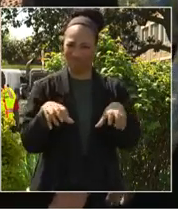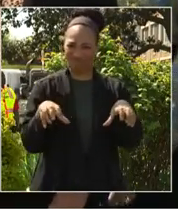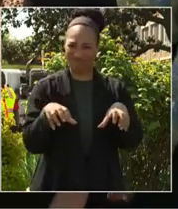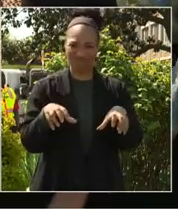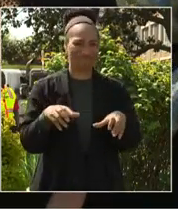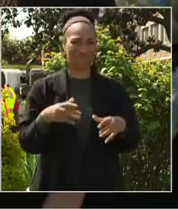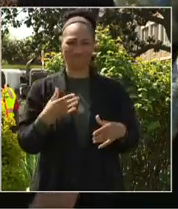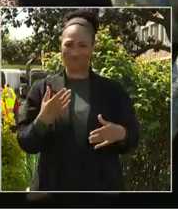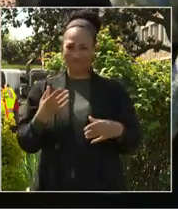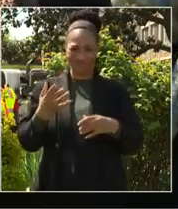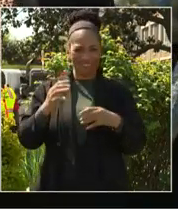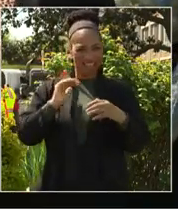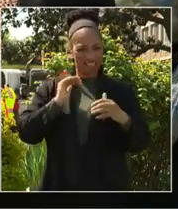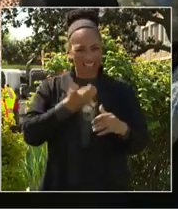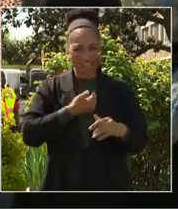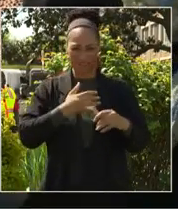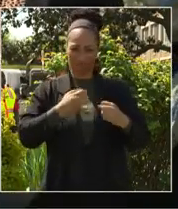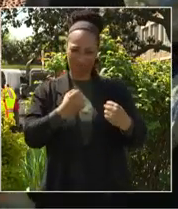1, we have